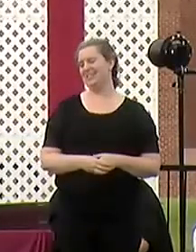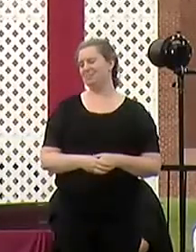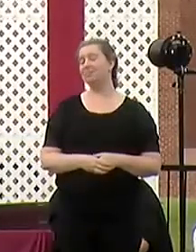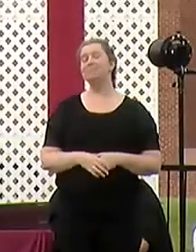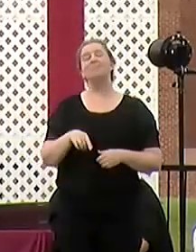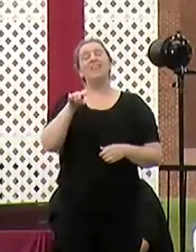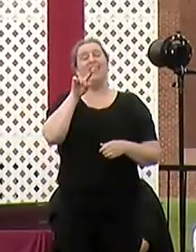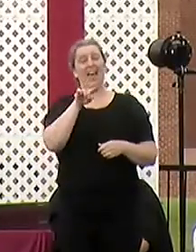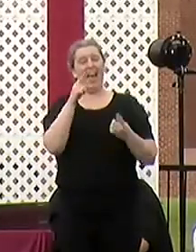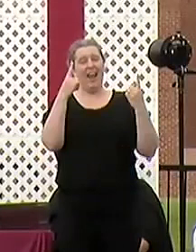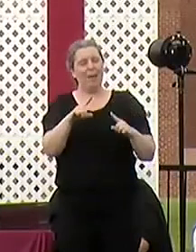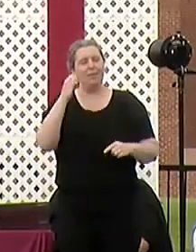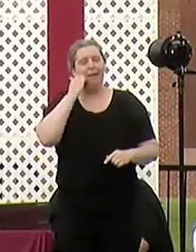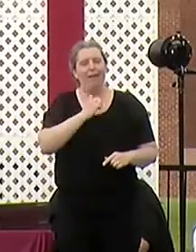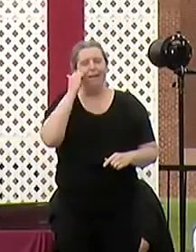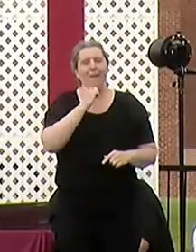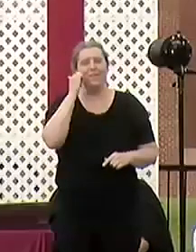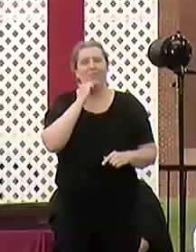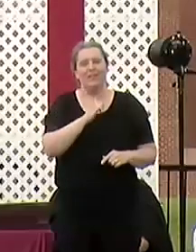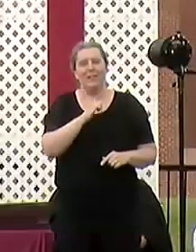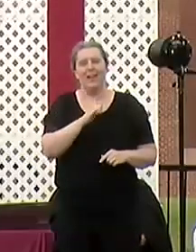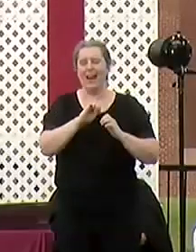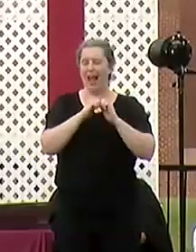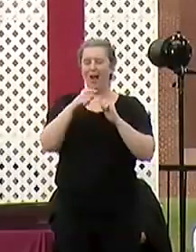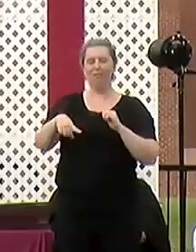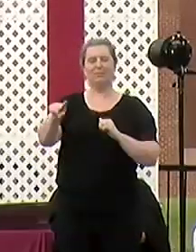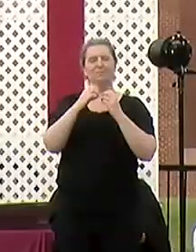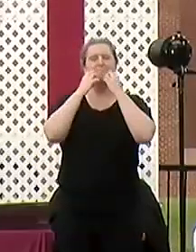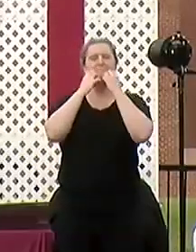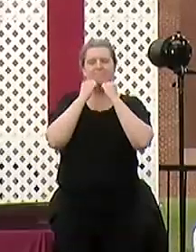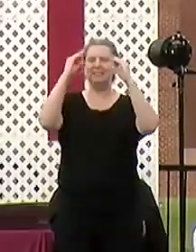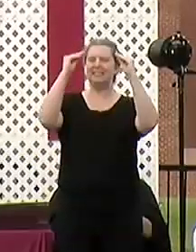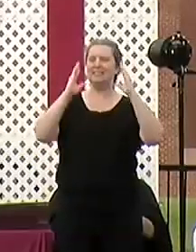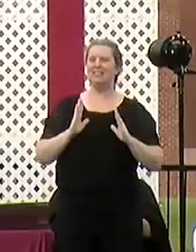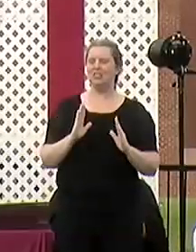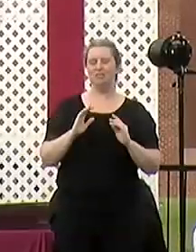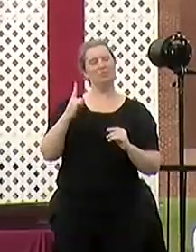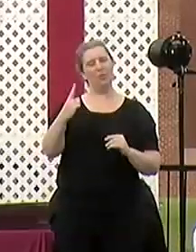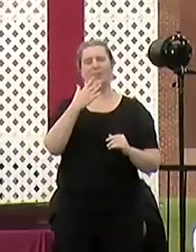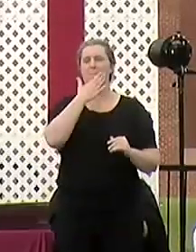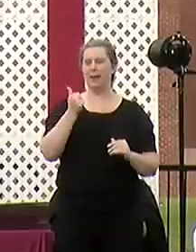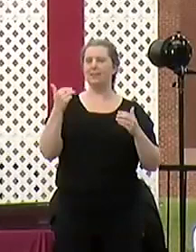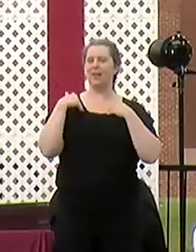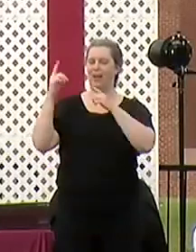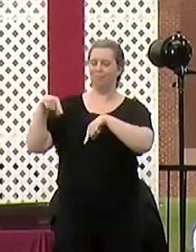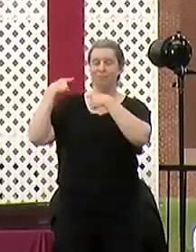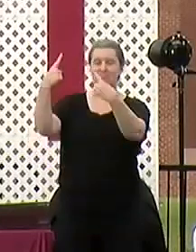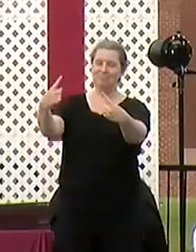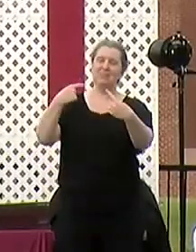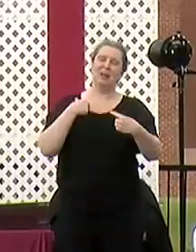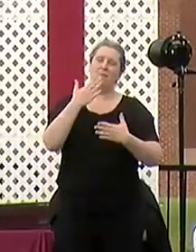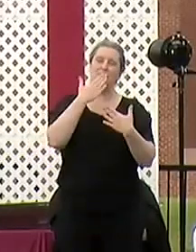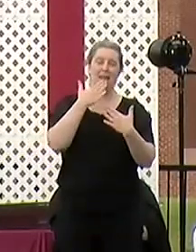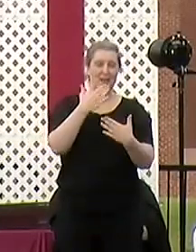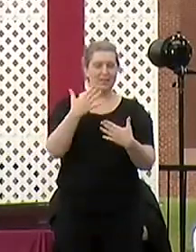These little acts every day showed me how much Mrs. Schaefer truly cares about teaching. She is one of the best teachers I've ever had, and I'm incredibly grateful